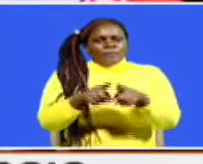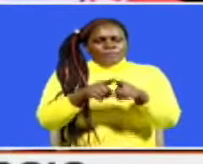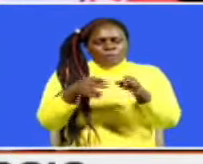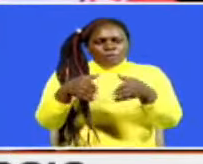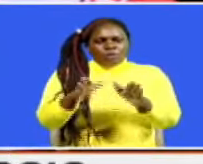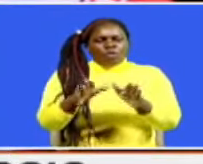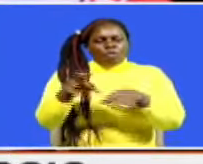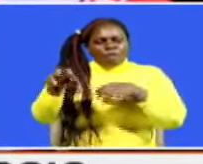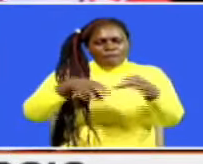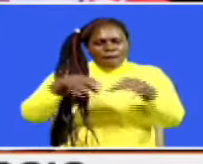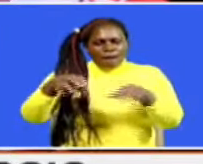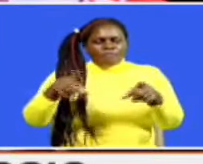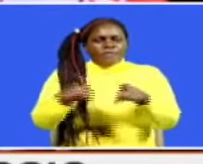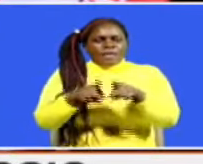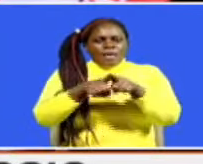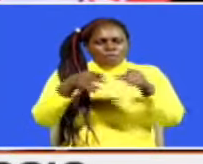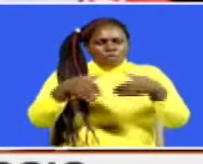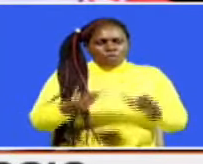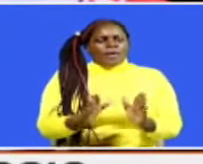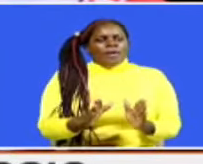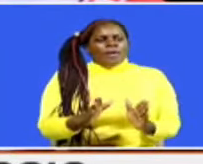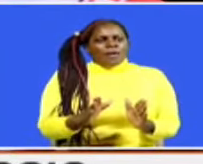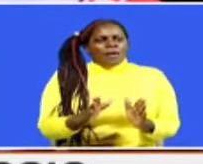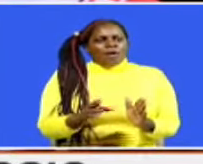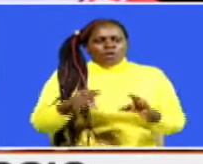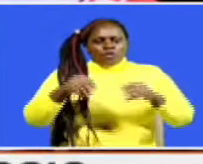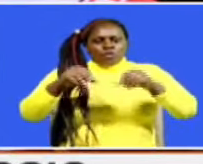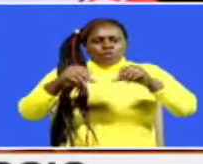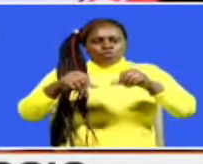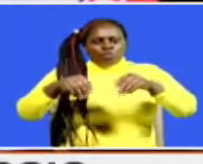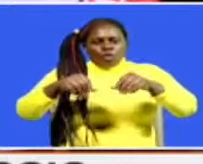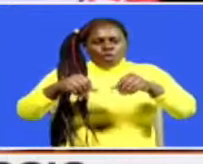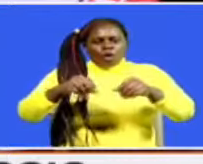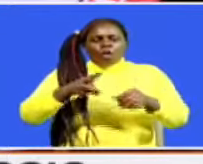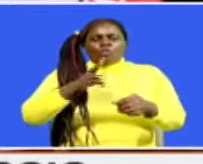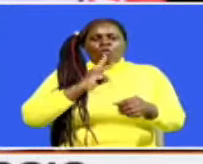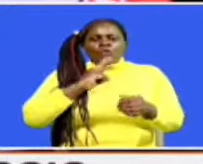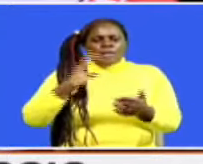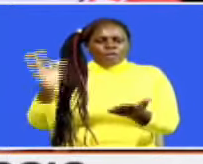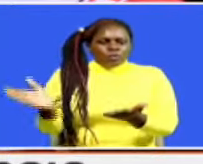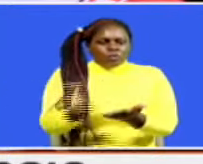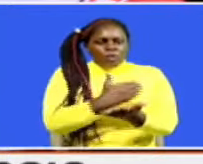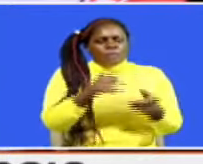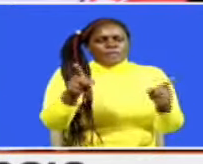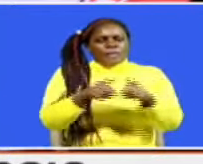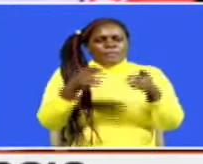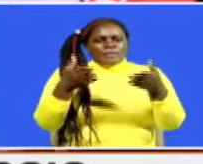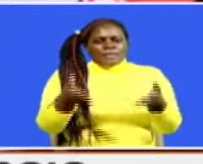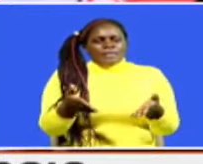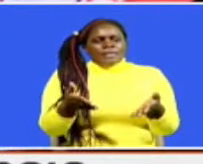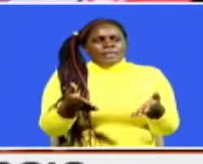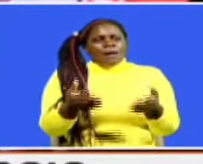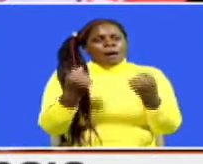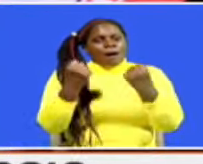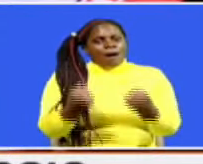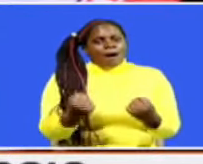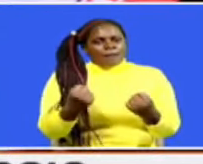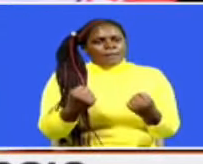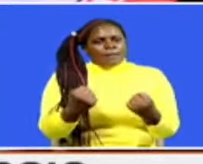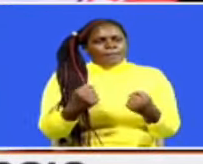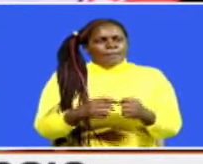going to be pretty rough. You know, like it washes all the soil and puts new ditches and the rocks come out. So it's going to be hard, but